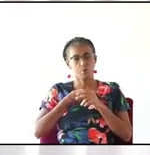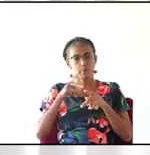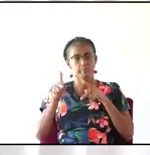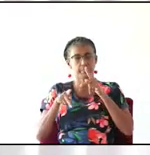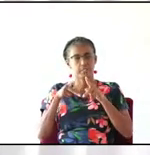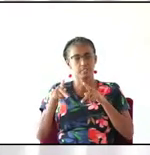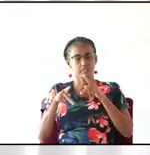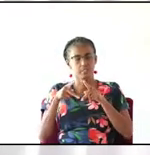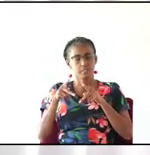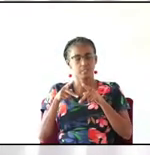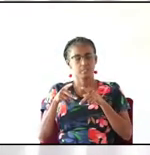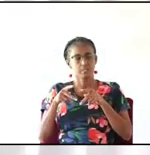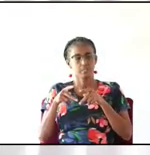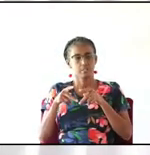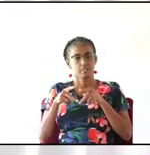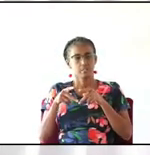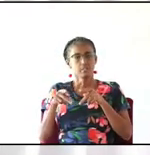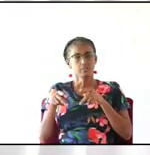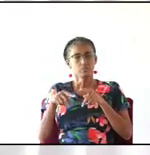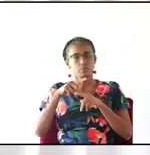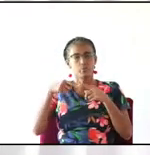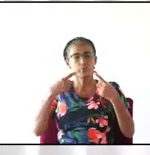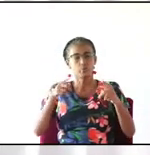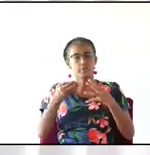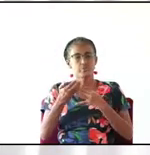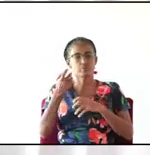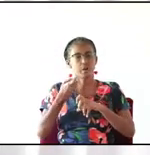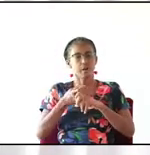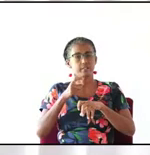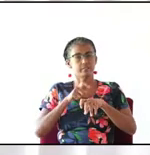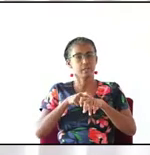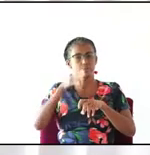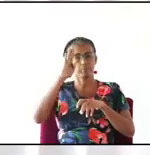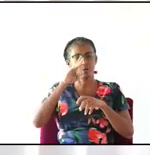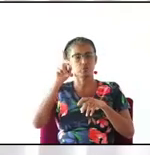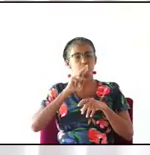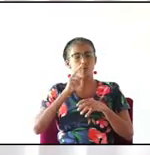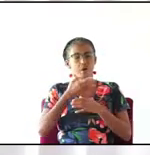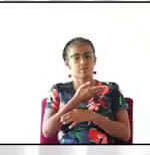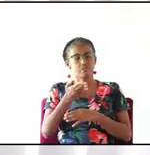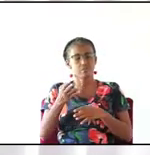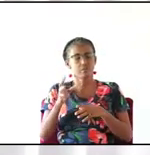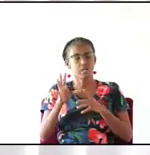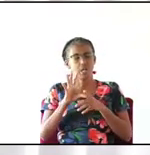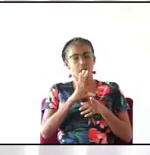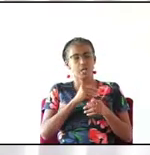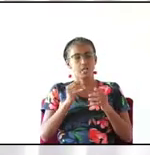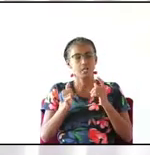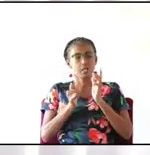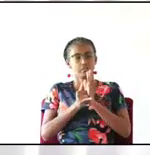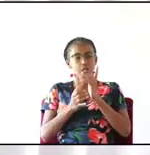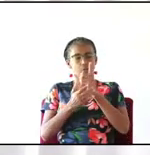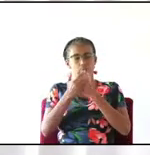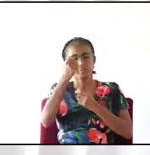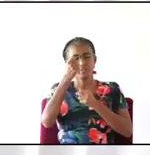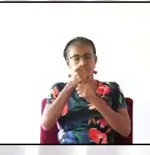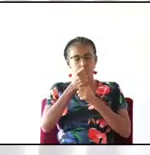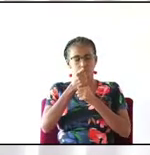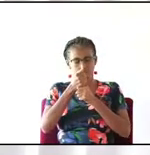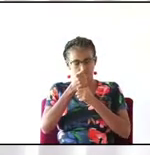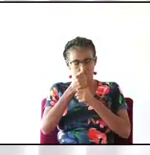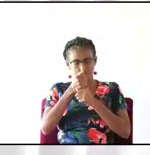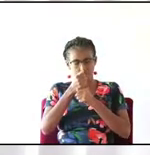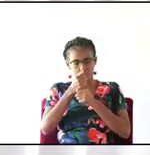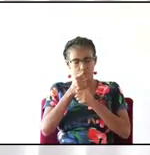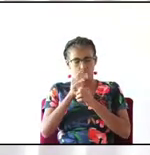and remind folks going through difficulty that you are there and that you can be trusted. We pray, Lord, for your special